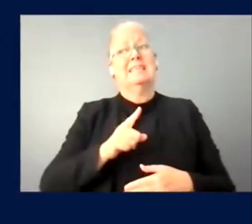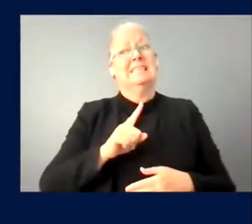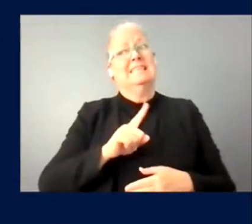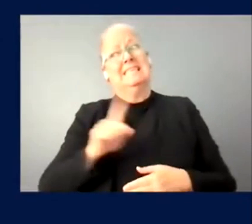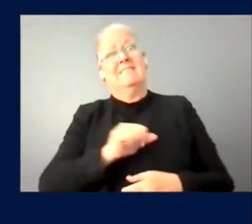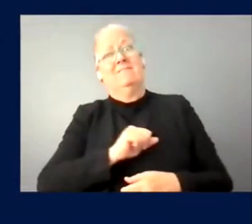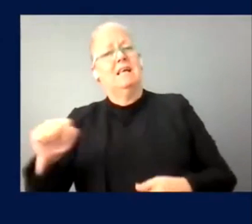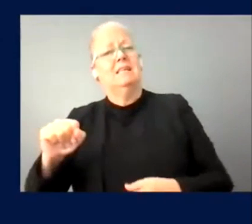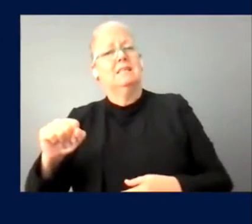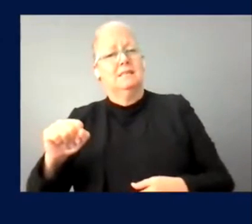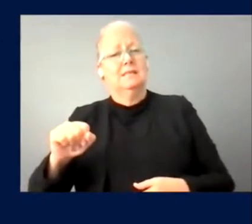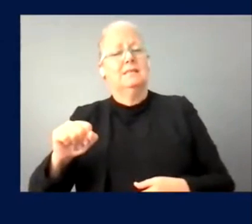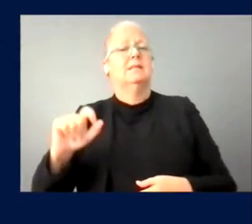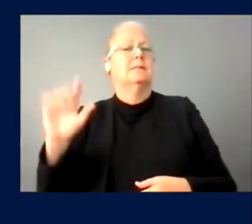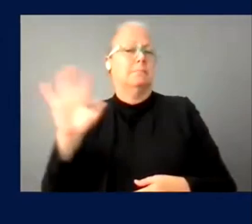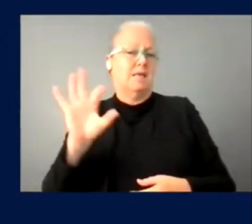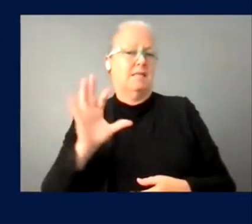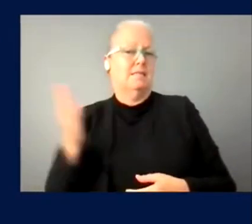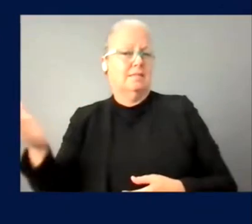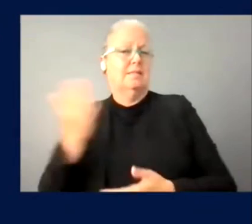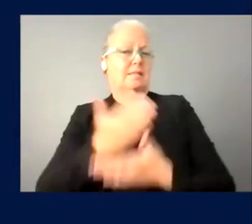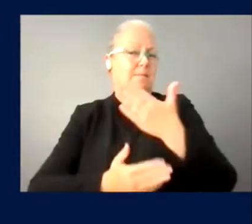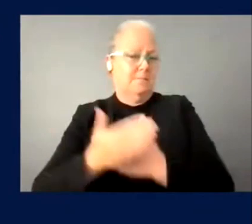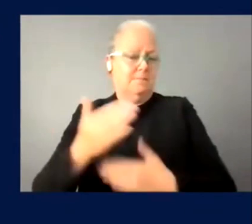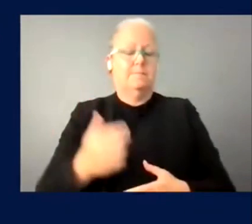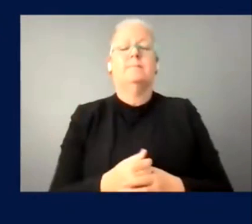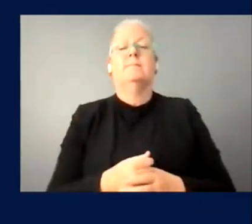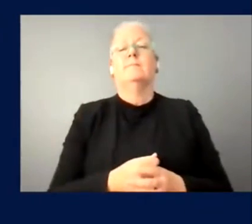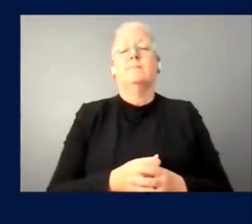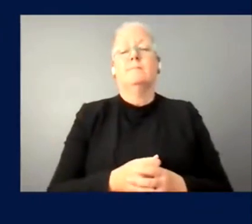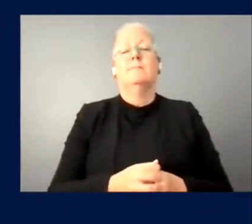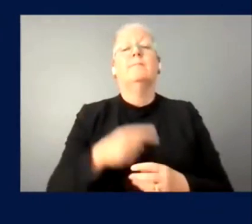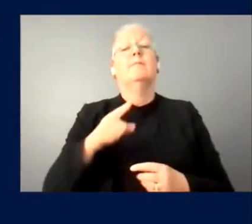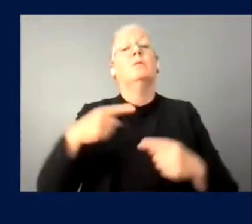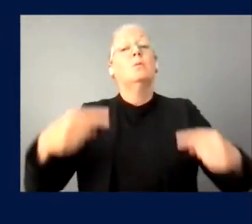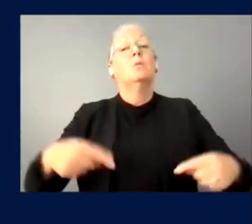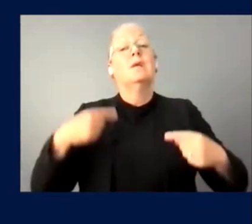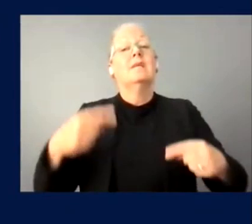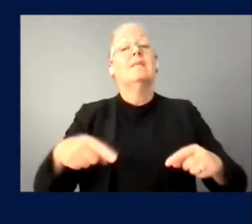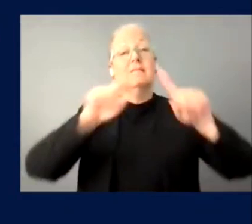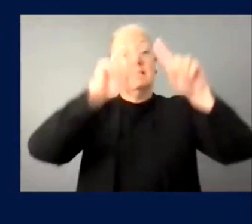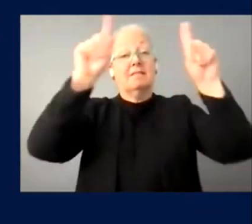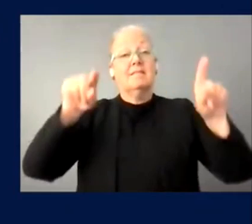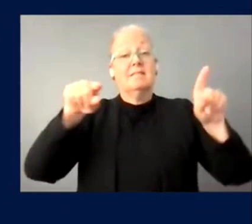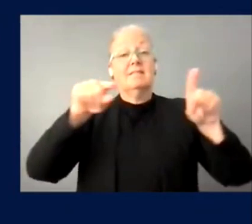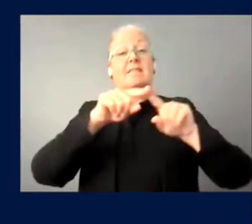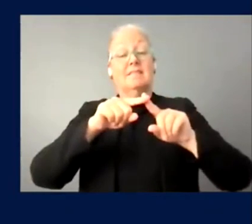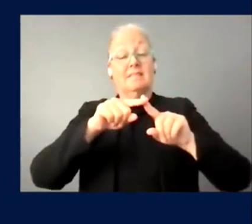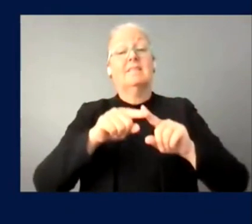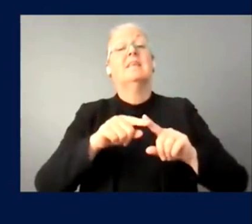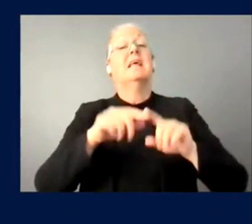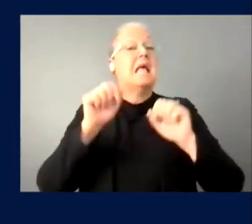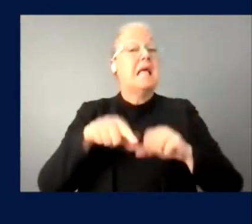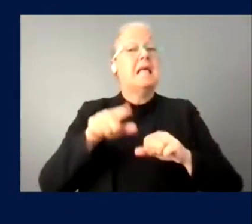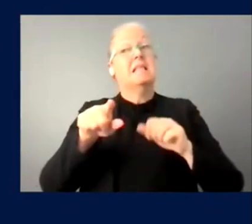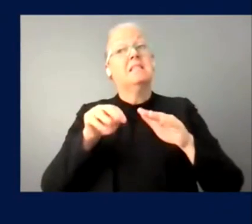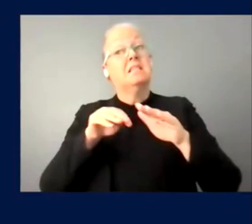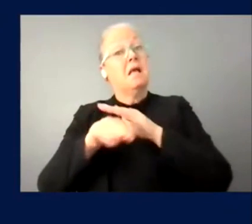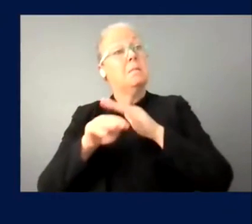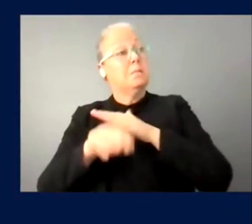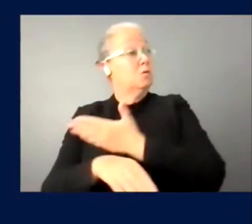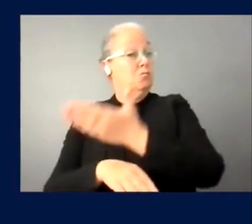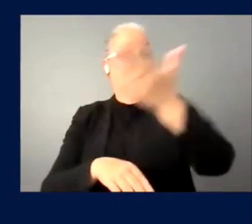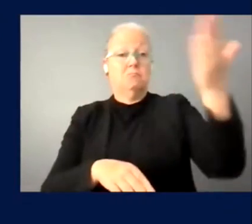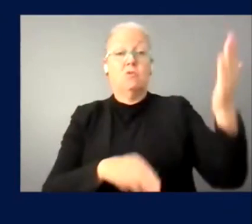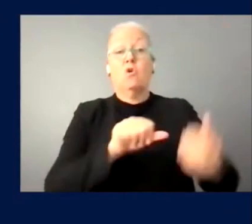In addition to that, the features of wheelchair accessible toilets can make them accessible to non-visibly disabled people, especially people